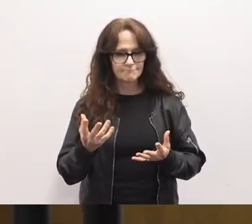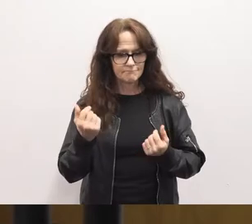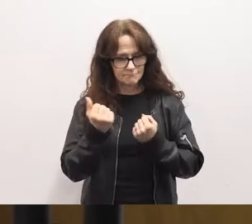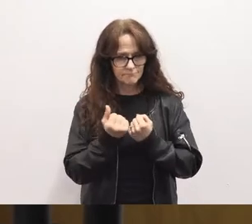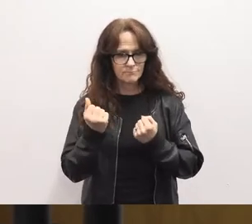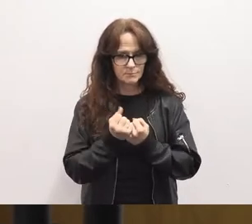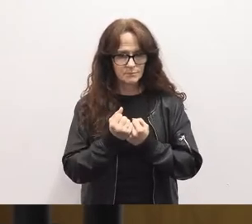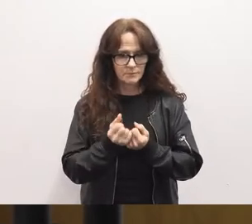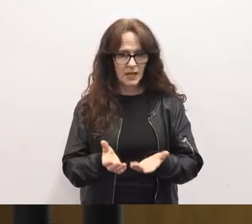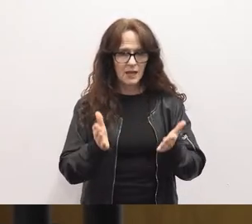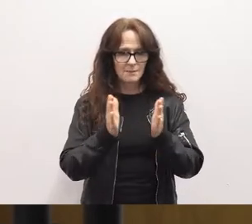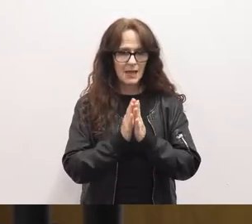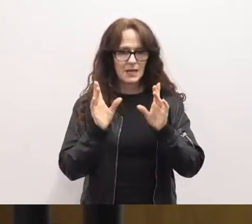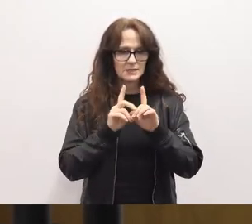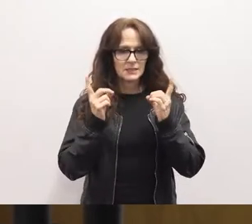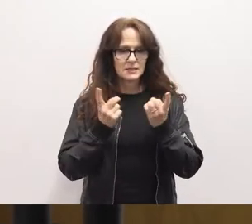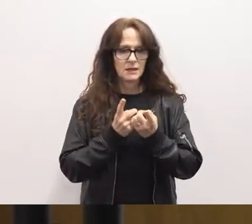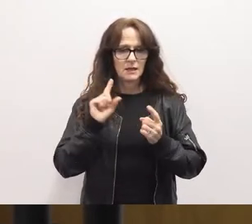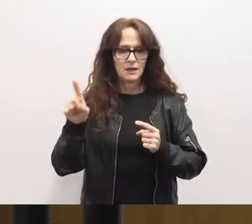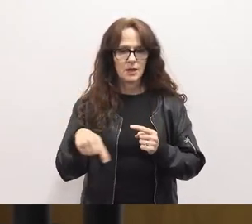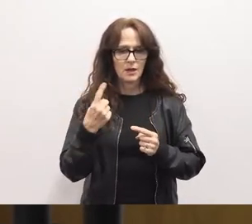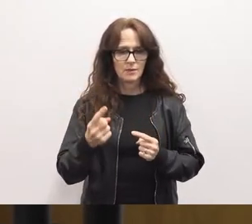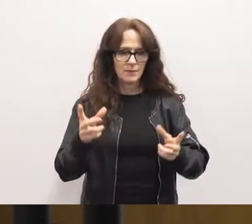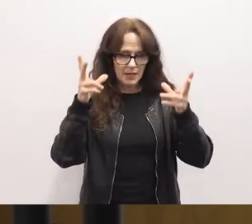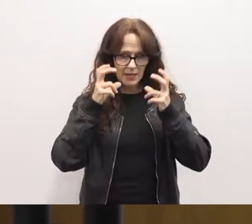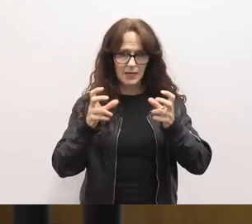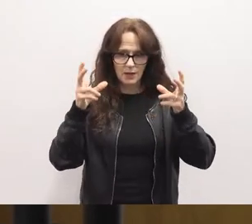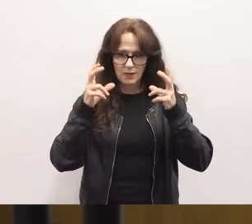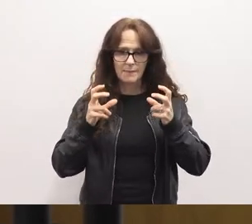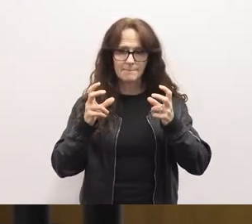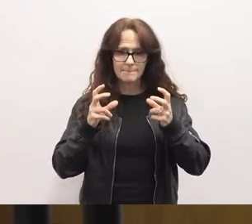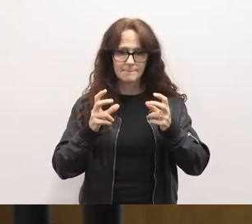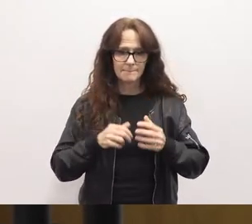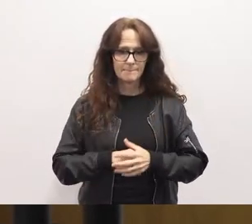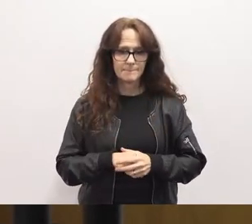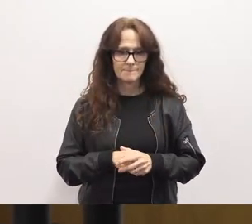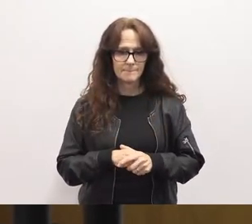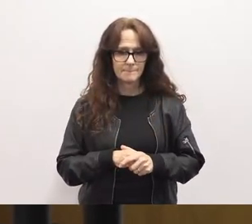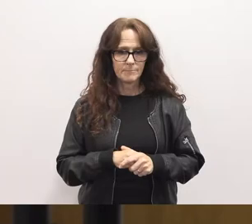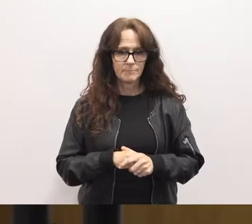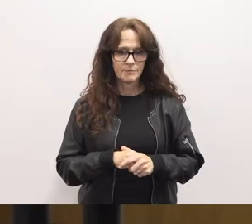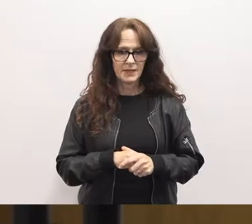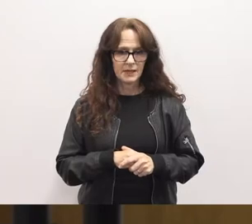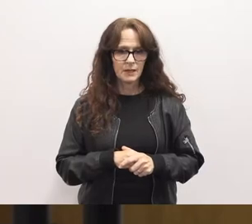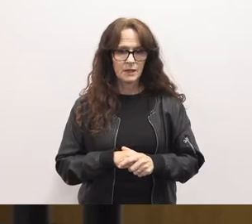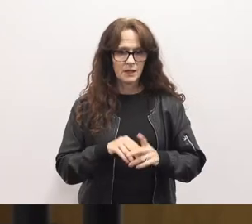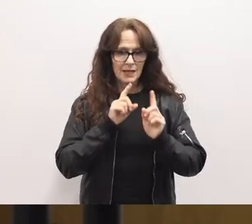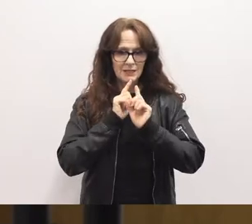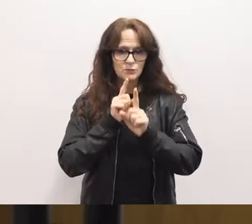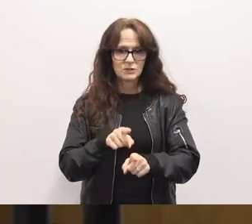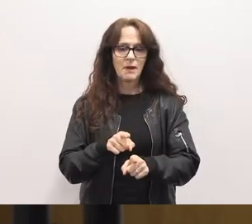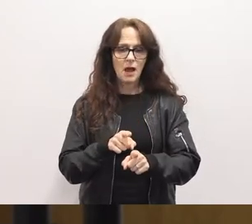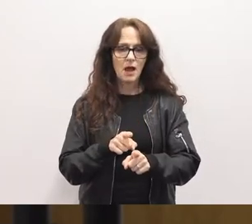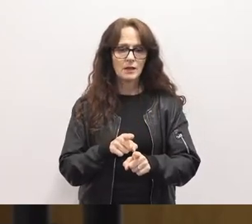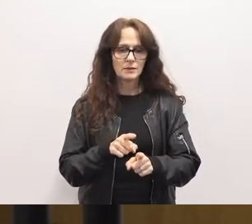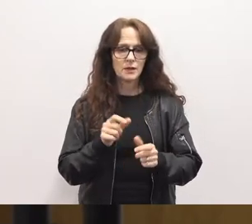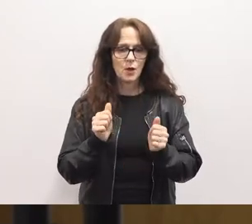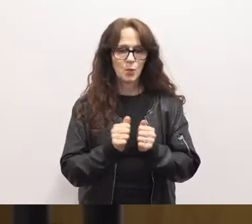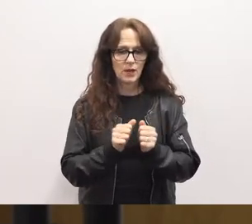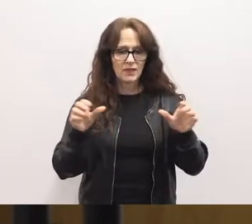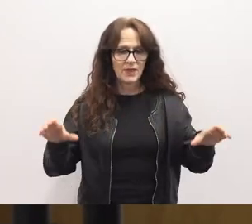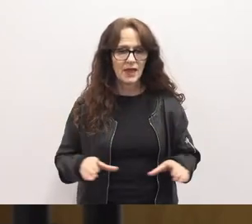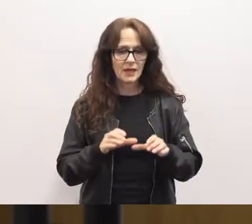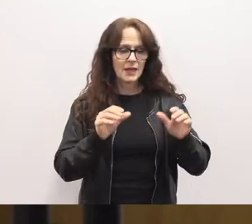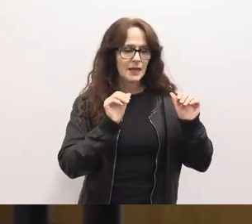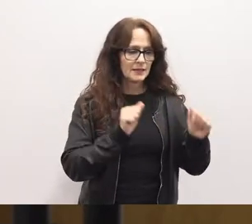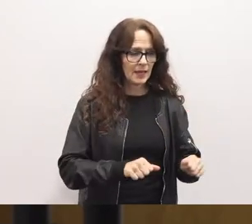district to not only hear these recommendations, but let's respond. Let's respond with action on what we